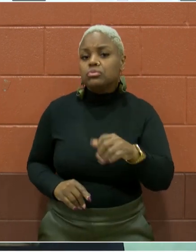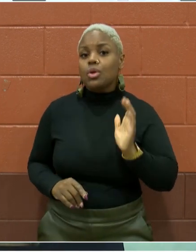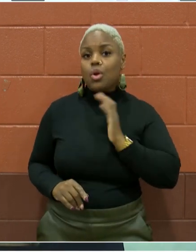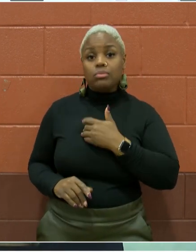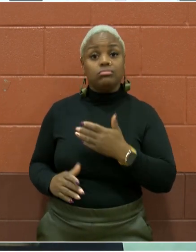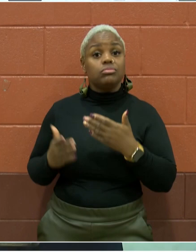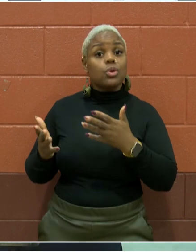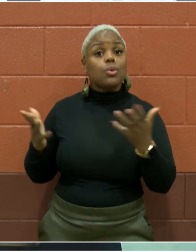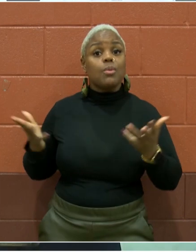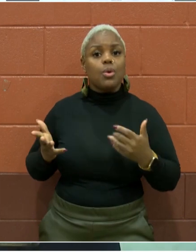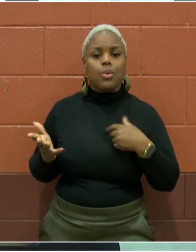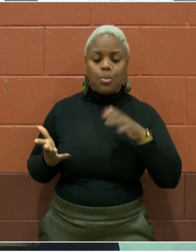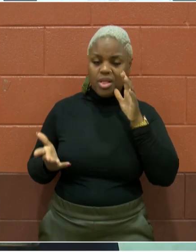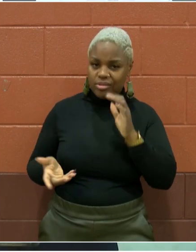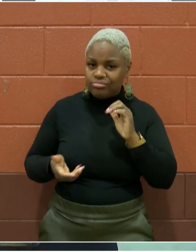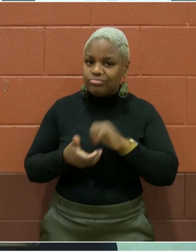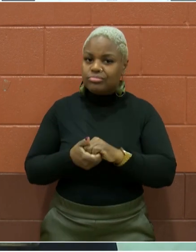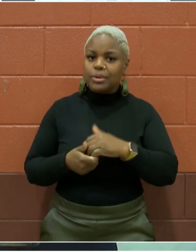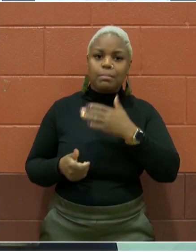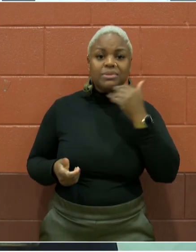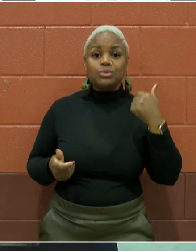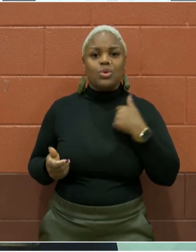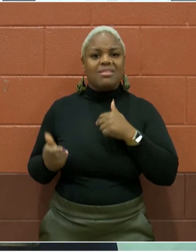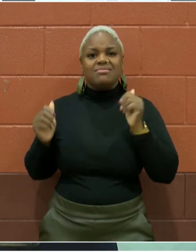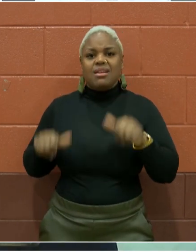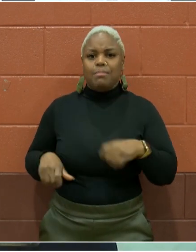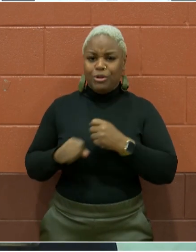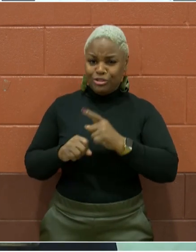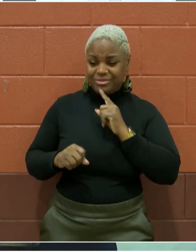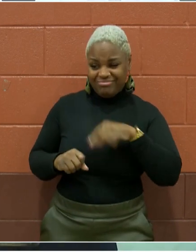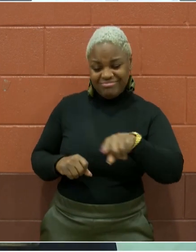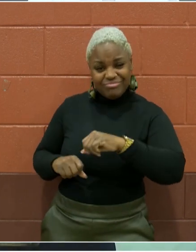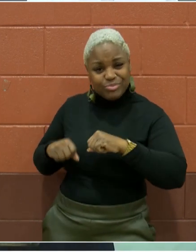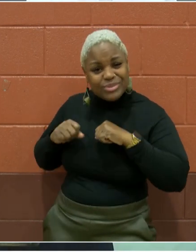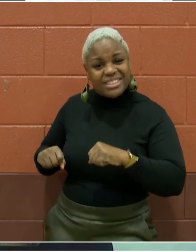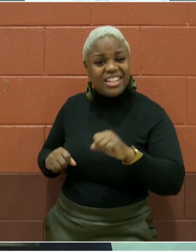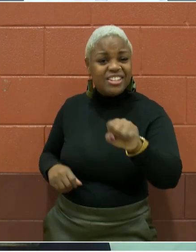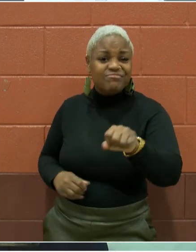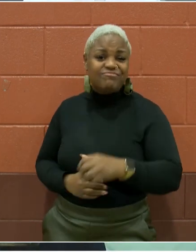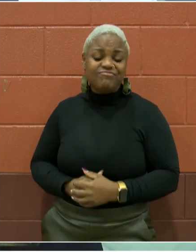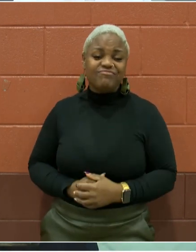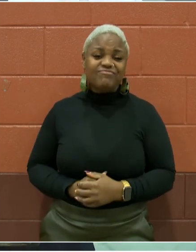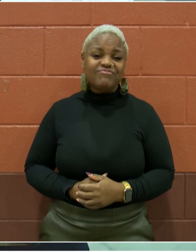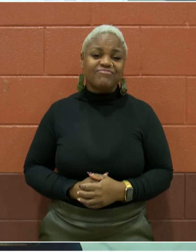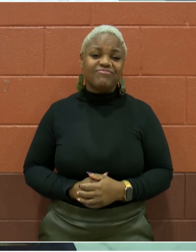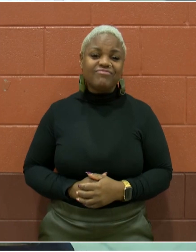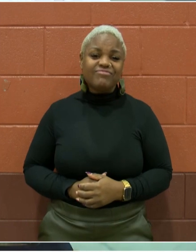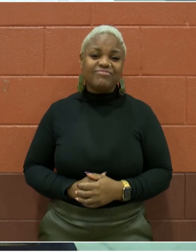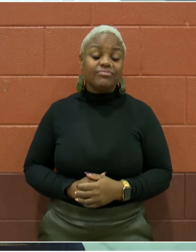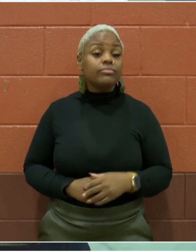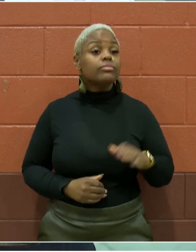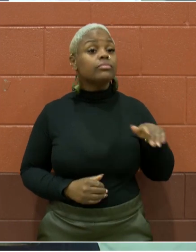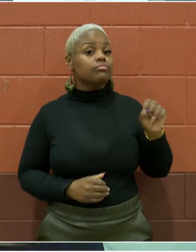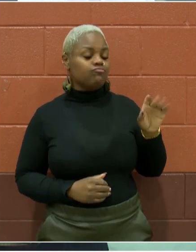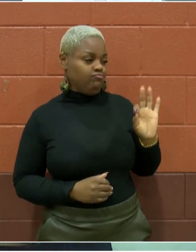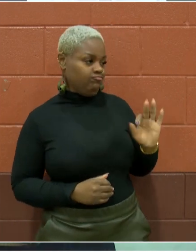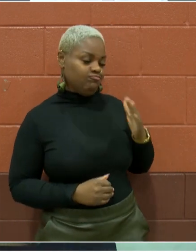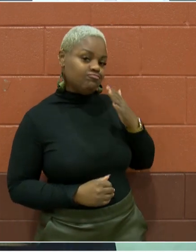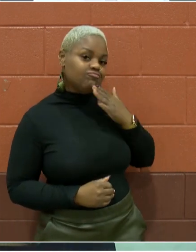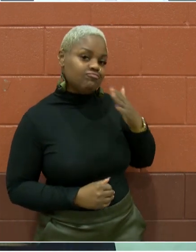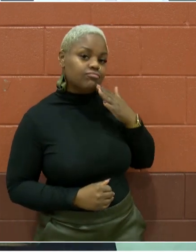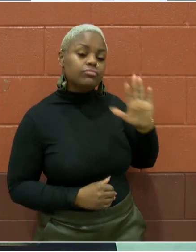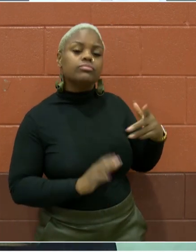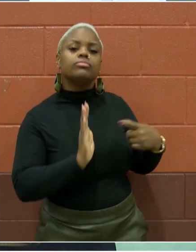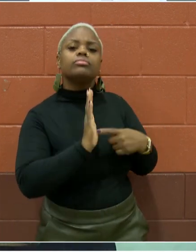best we can to ensure that they have good security posture in place. Thank you for raising that. Yes, We did ma'am. report on that as well. Philadelphia, for example,